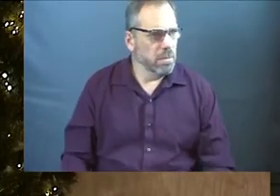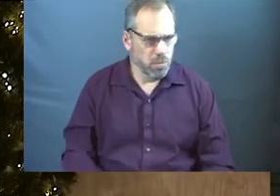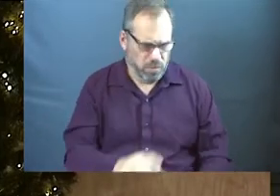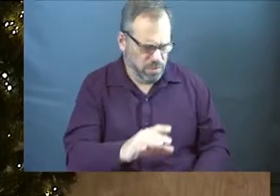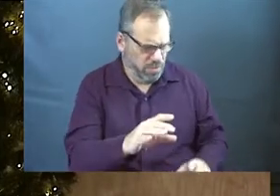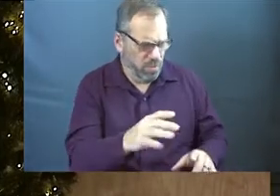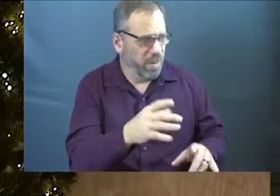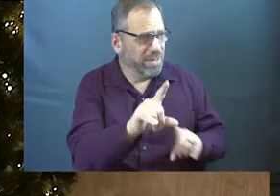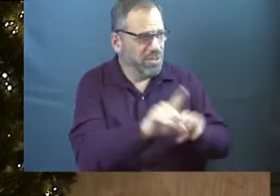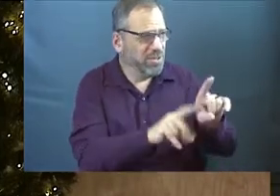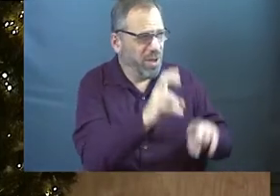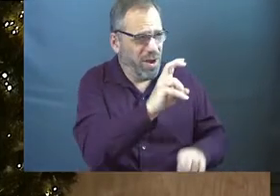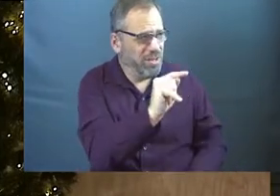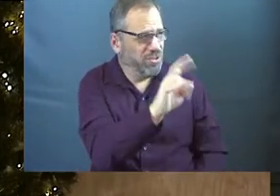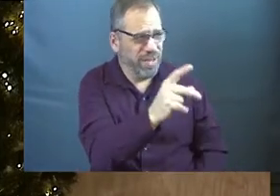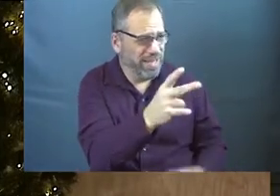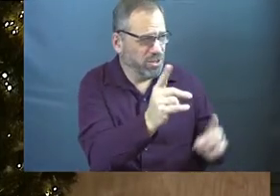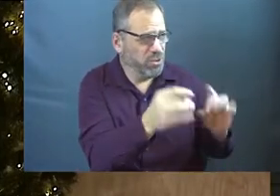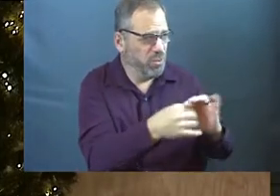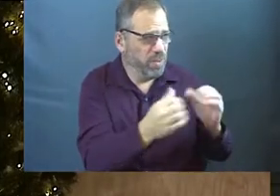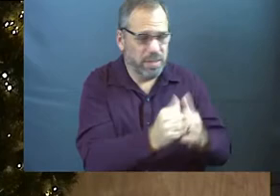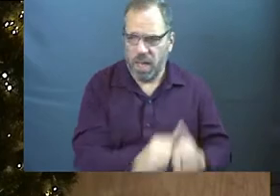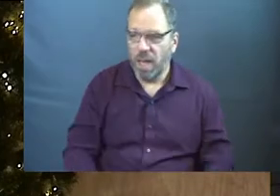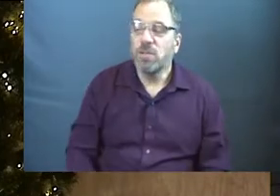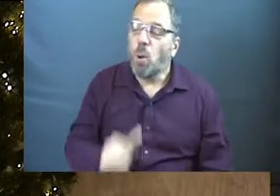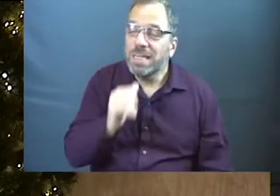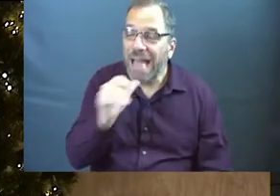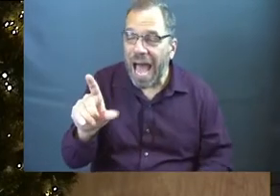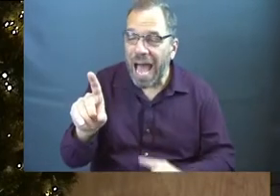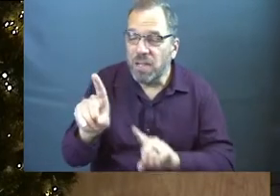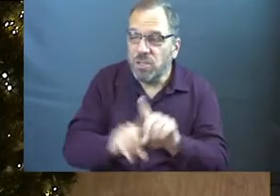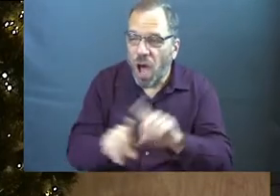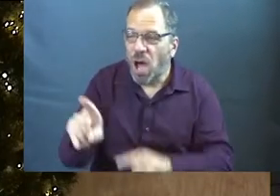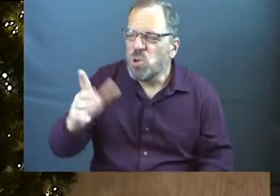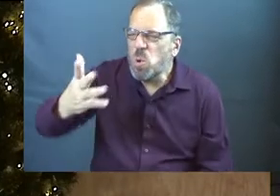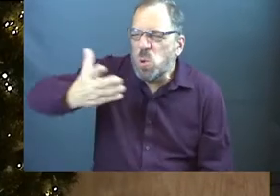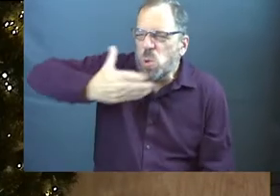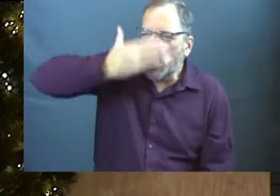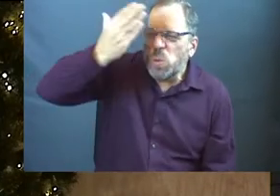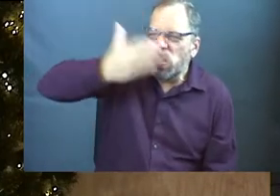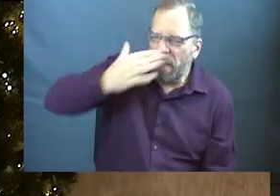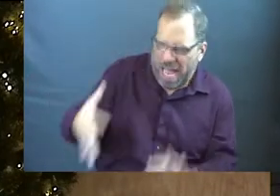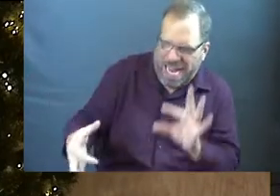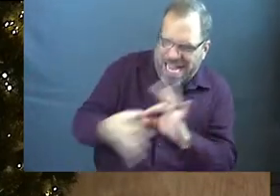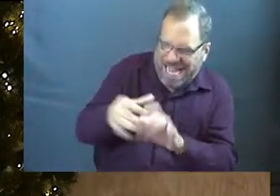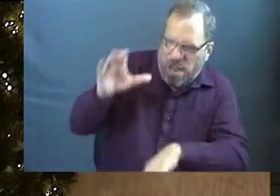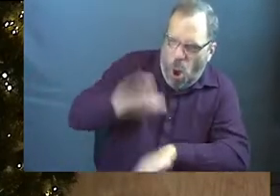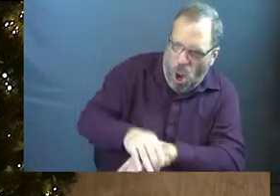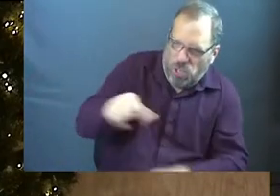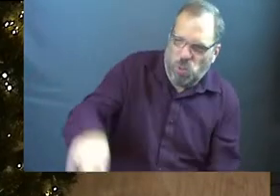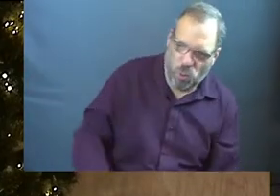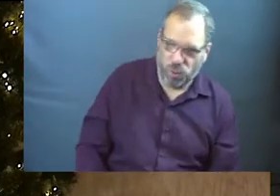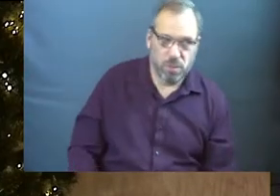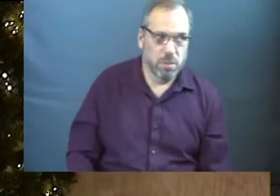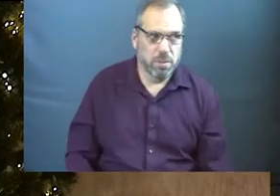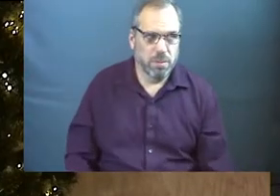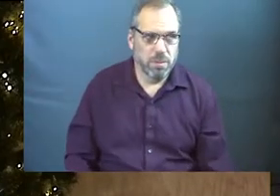Trek got to do with it? And she says, not Star Trek. You've got a smell Klingon.